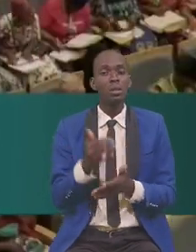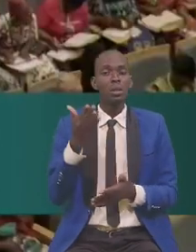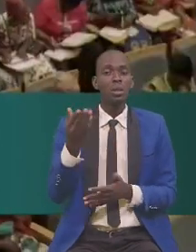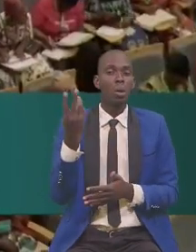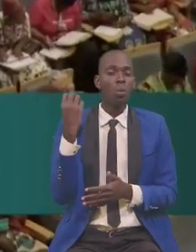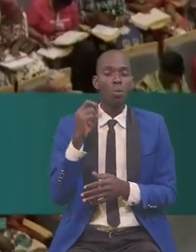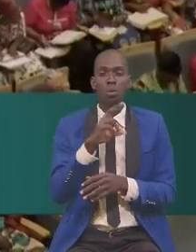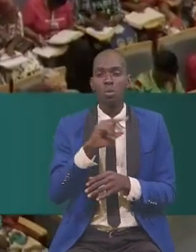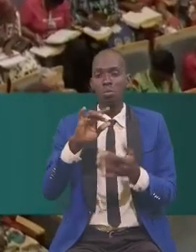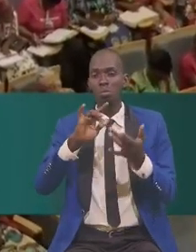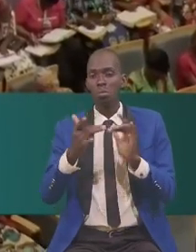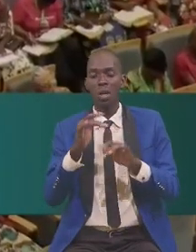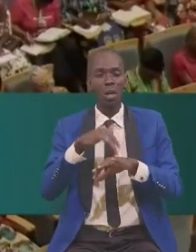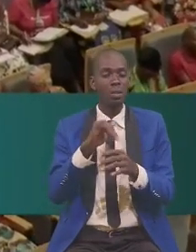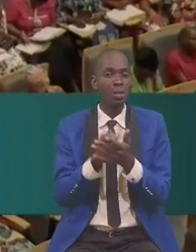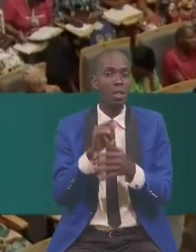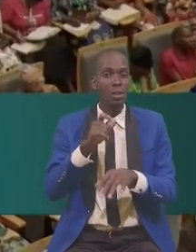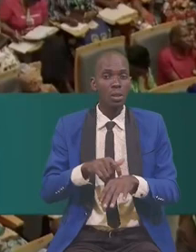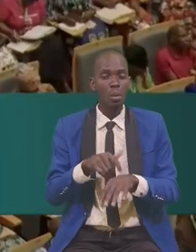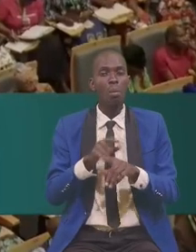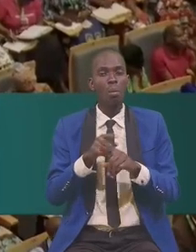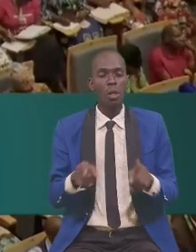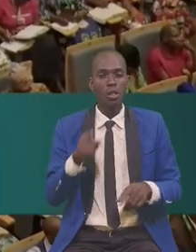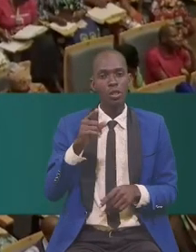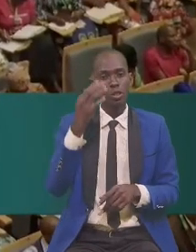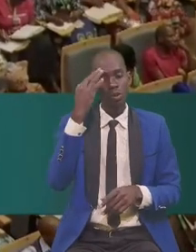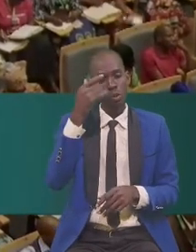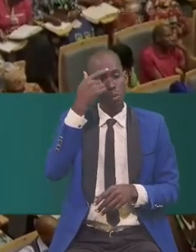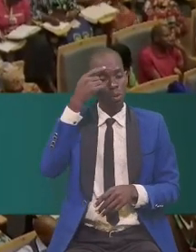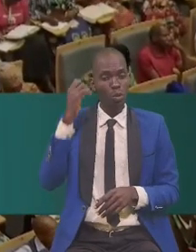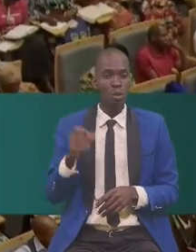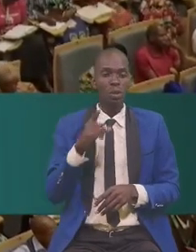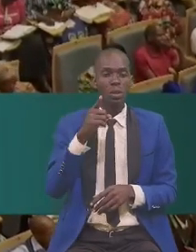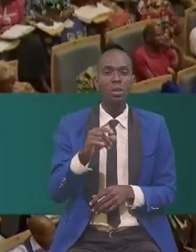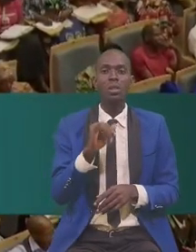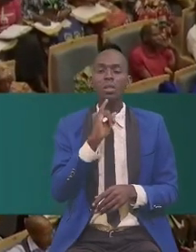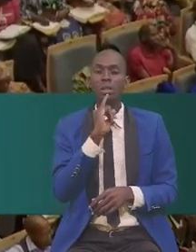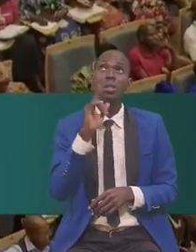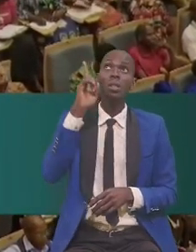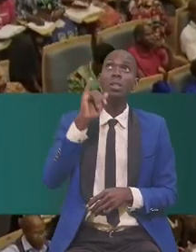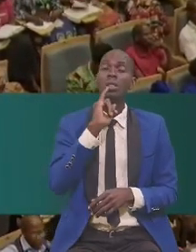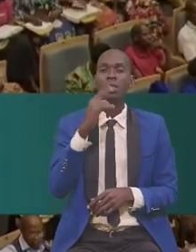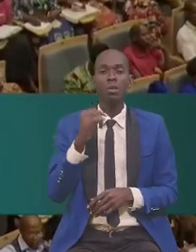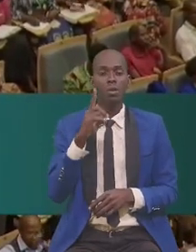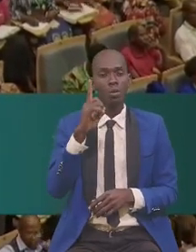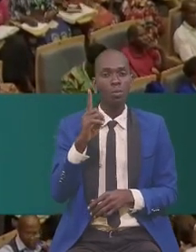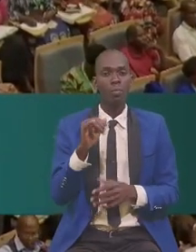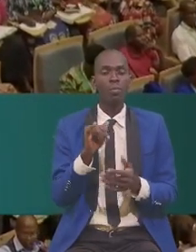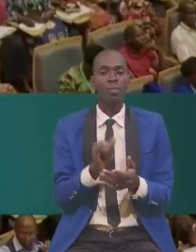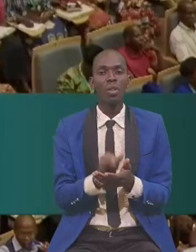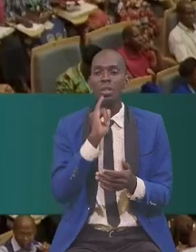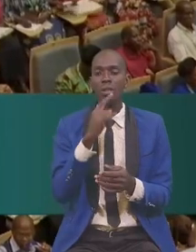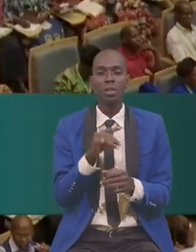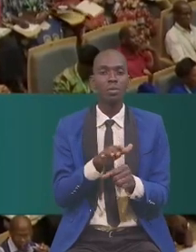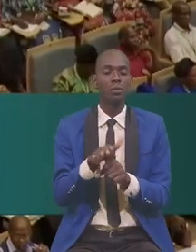everywhere in all the world. But he knew, because he is the one that is the fulfillment